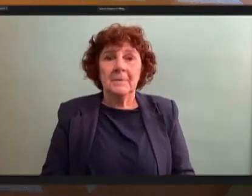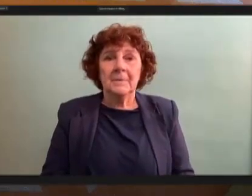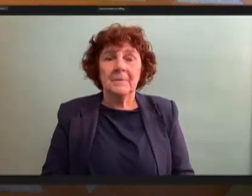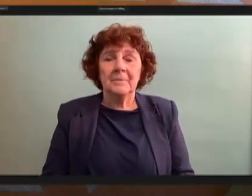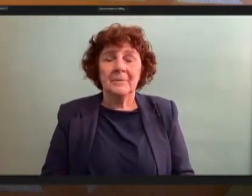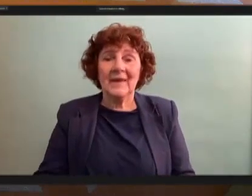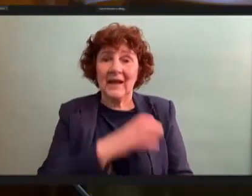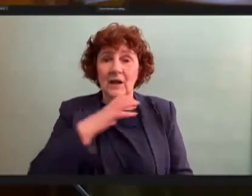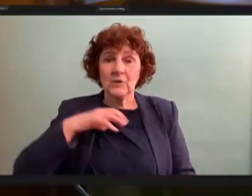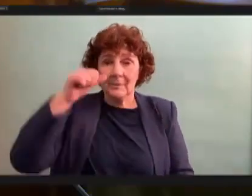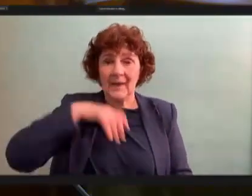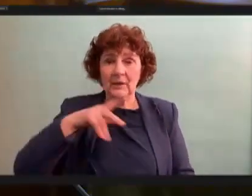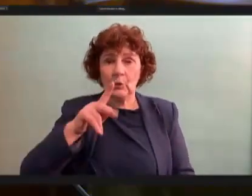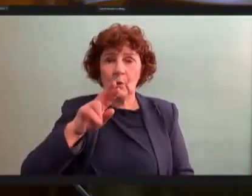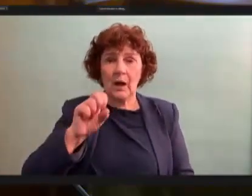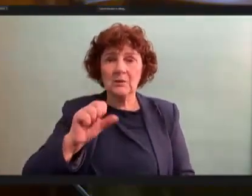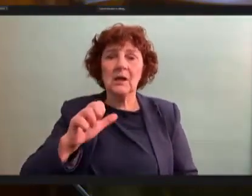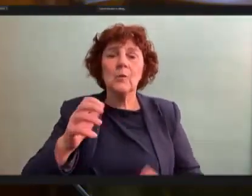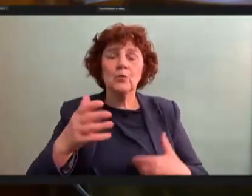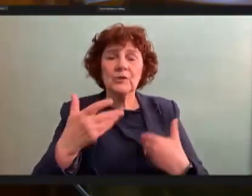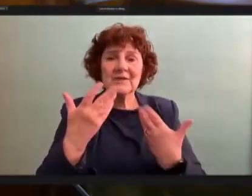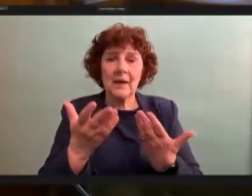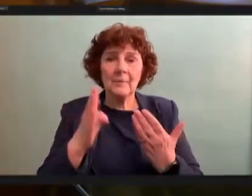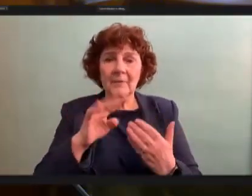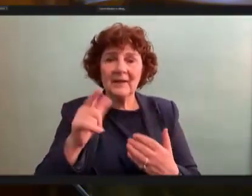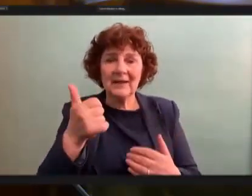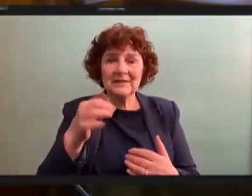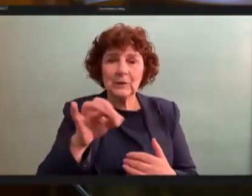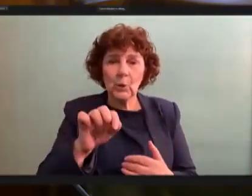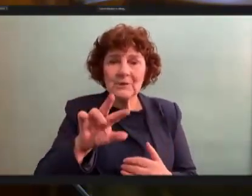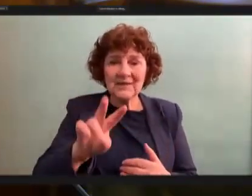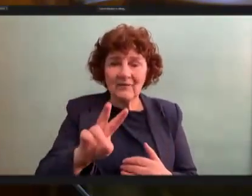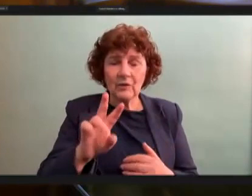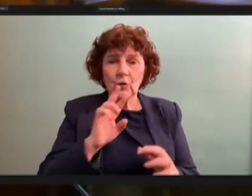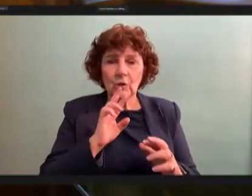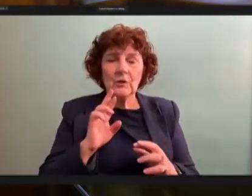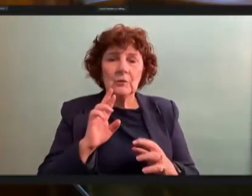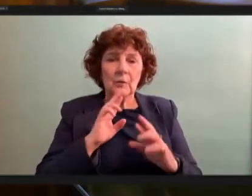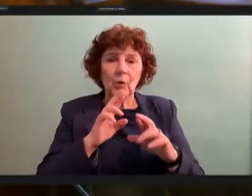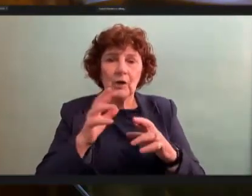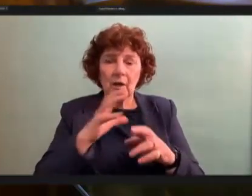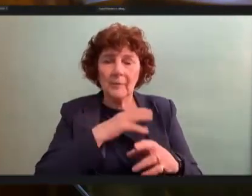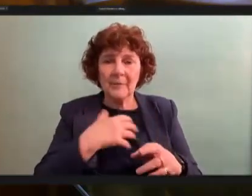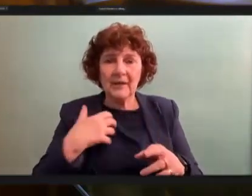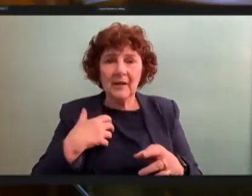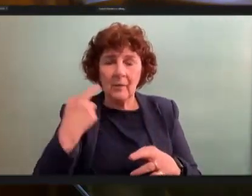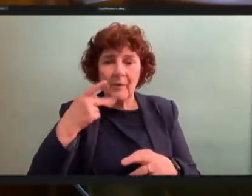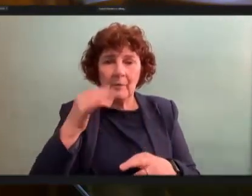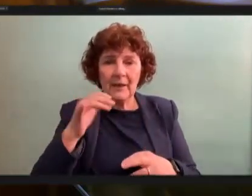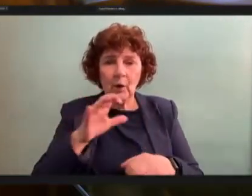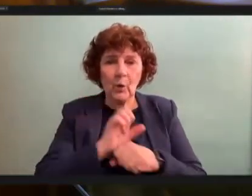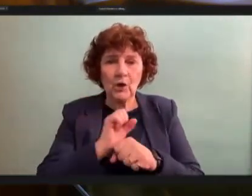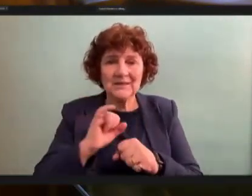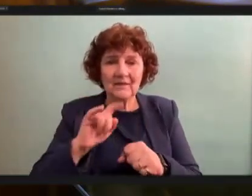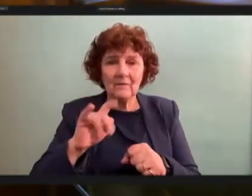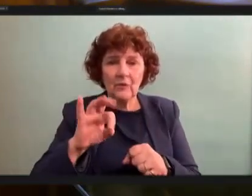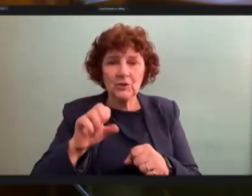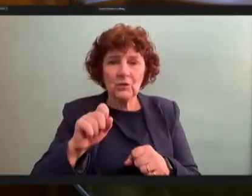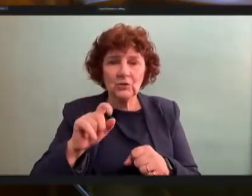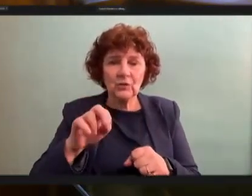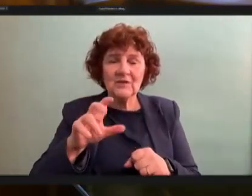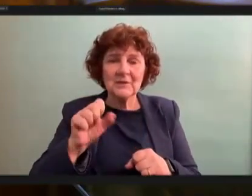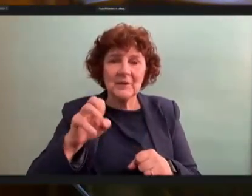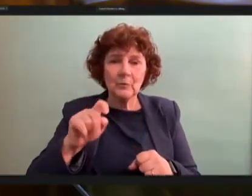Councilman Kraus presents Bill number 1907, reported to Committee on Public Works and Infrastructure for September 6, 2023, with an